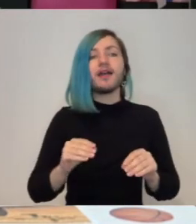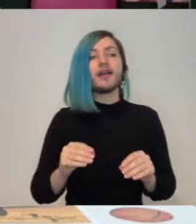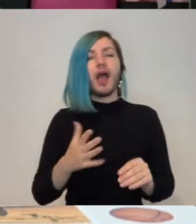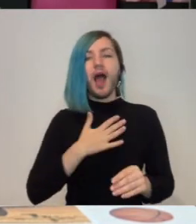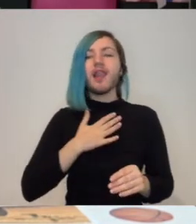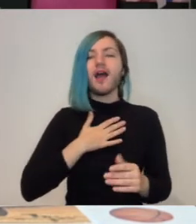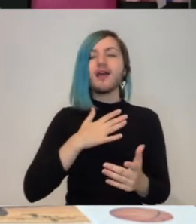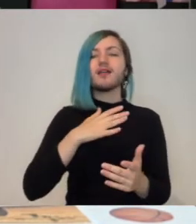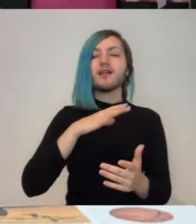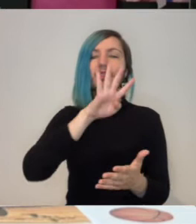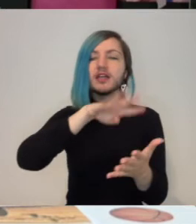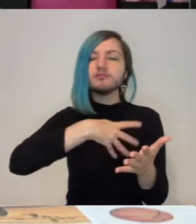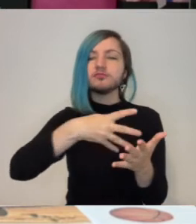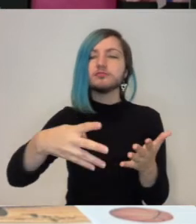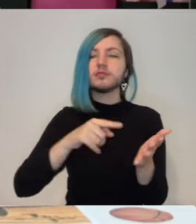the tartan